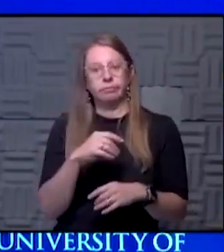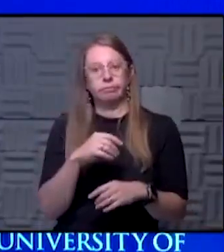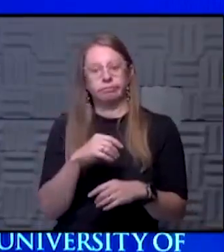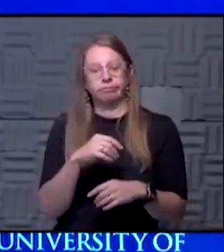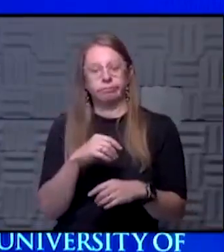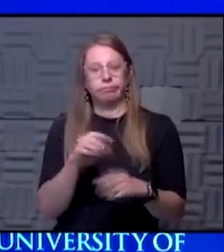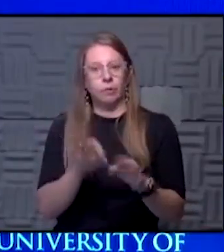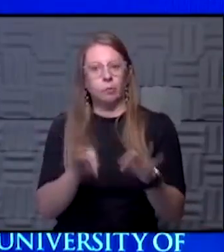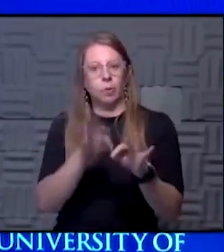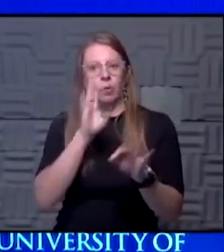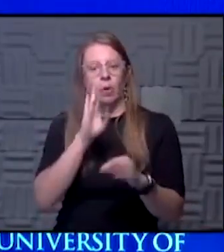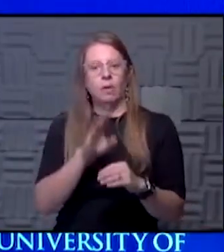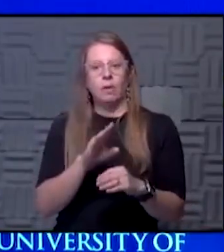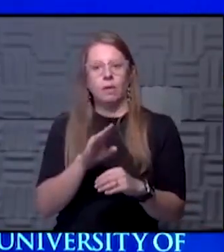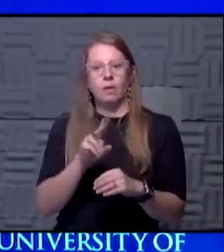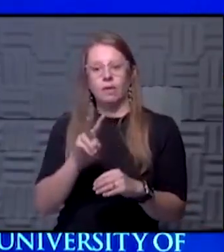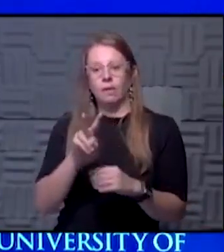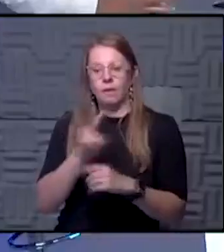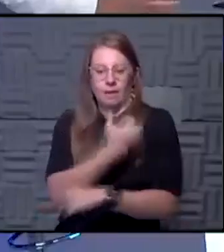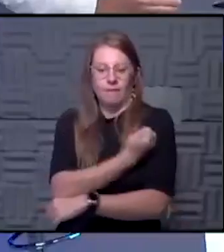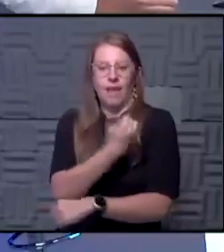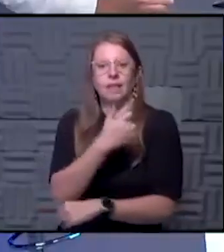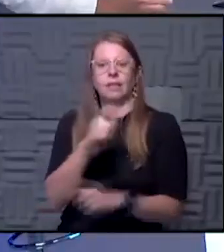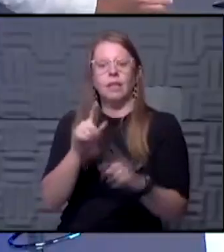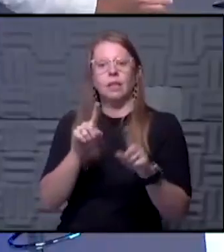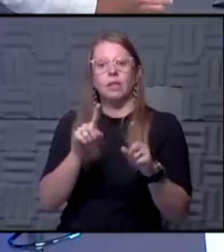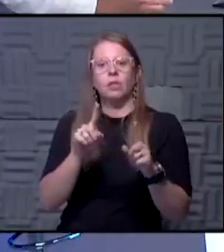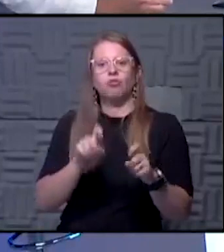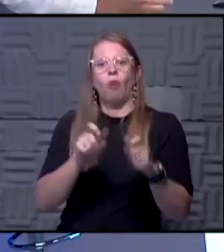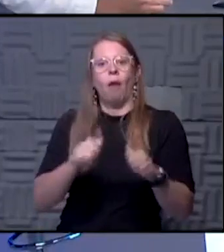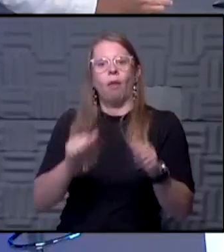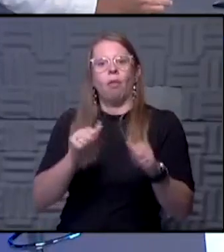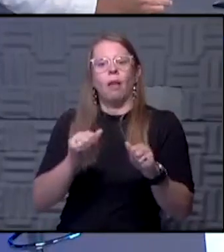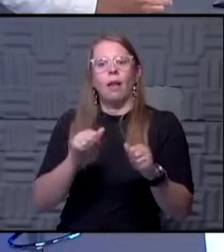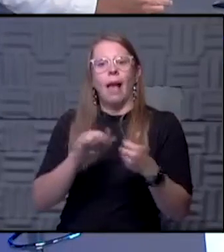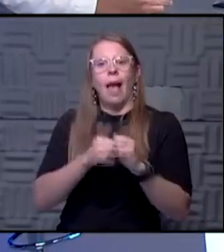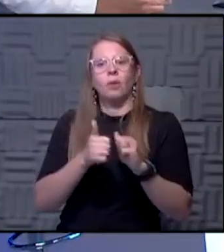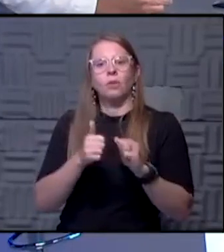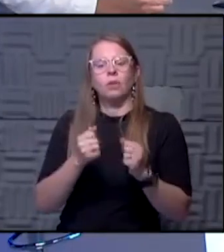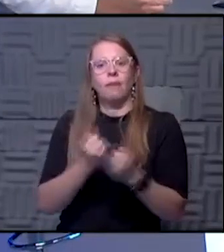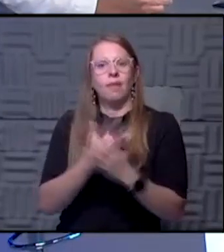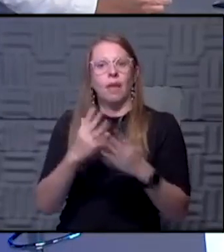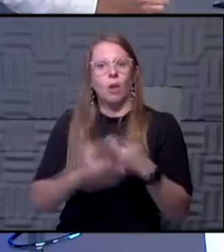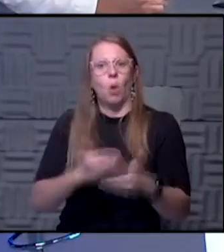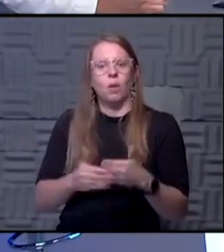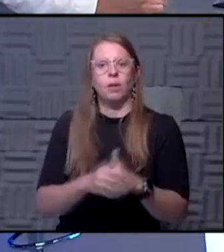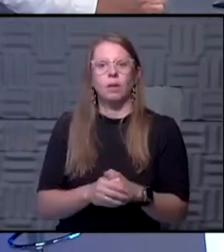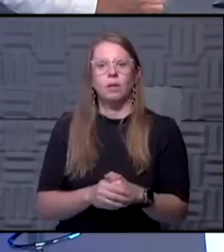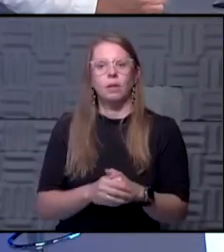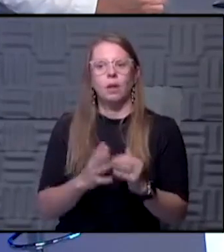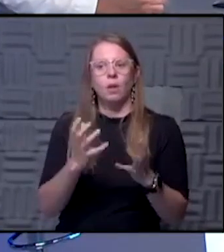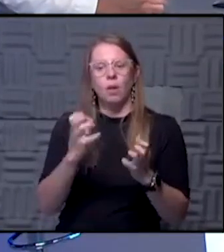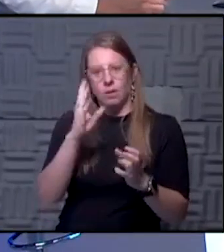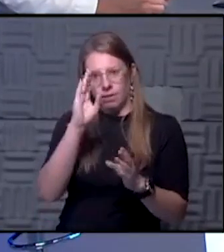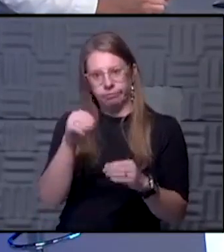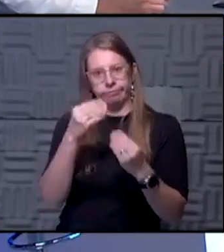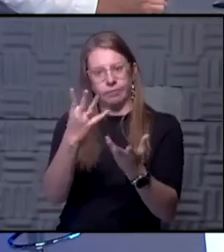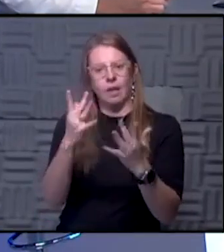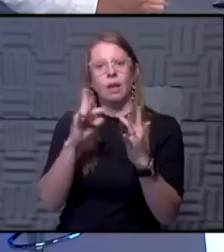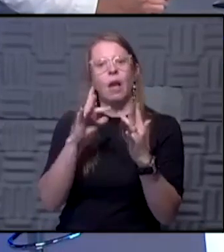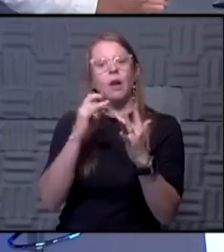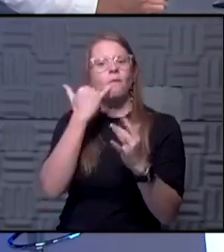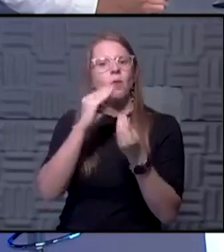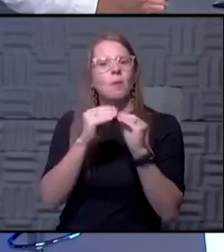update us a little bit. How's the vaccine trial going? Well, and I wanted to give the contact number for